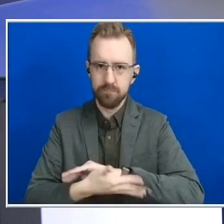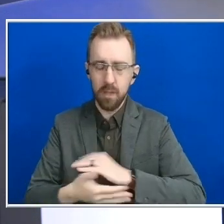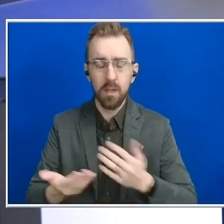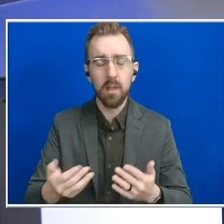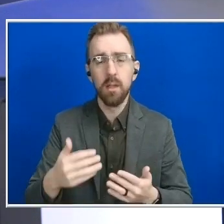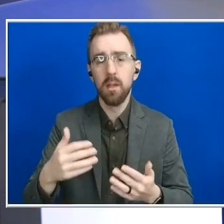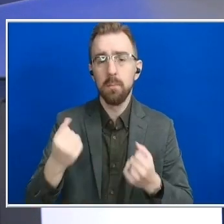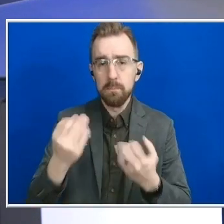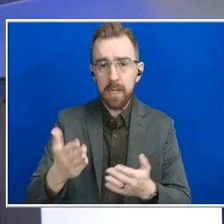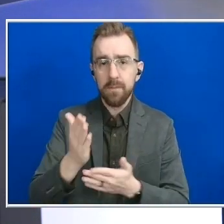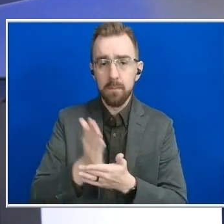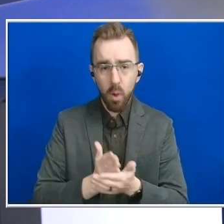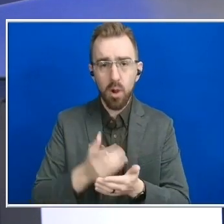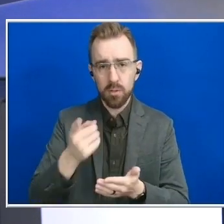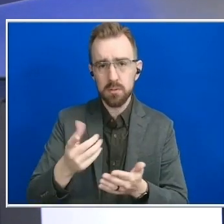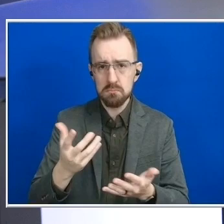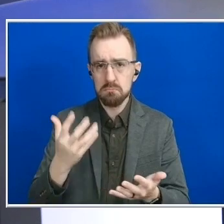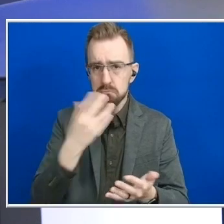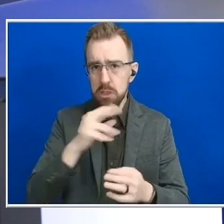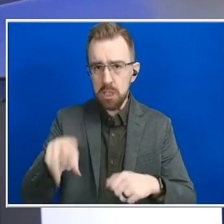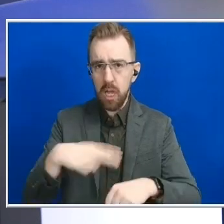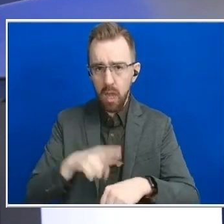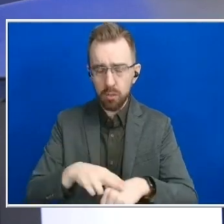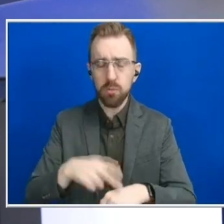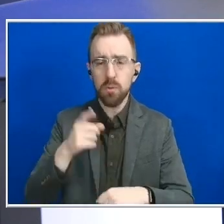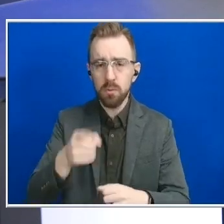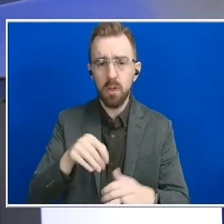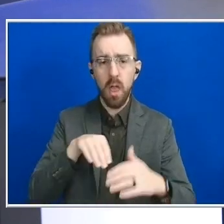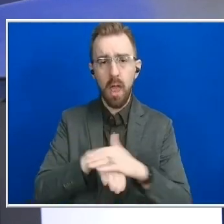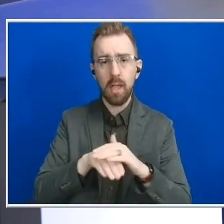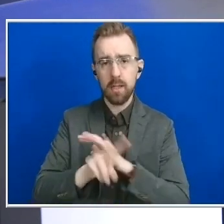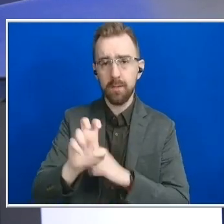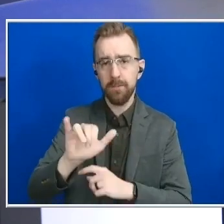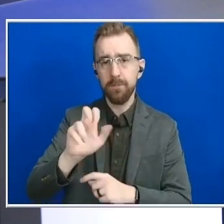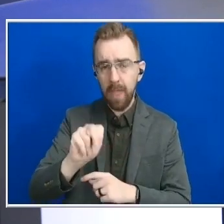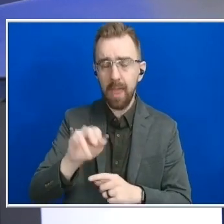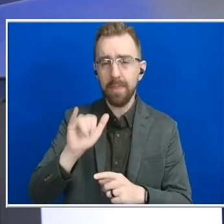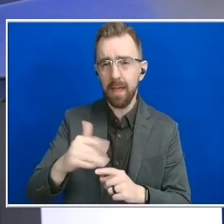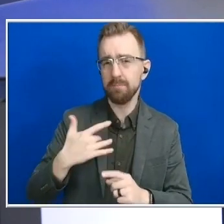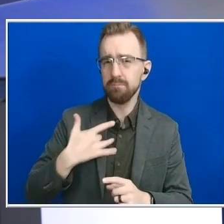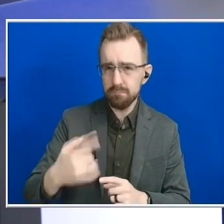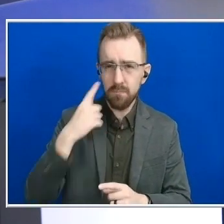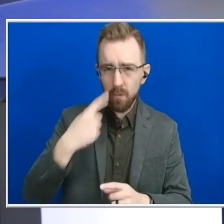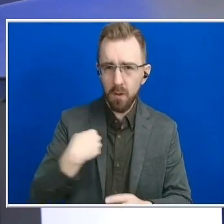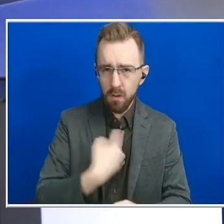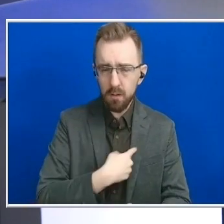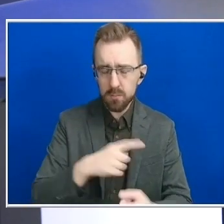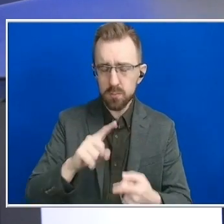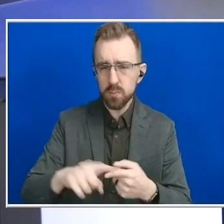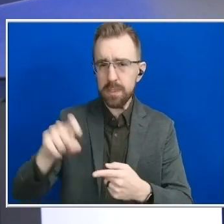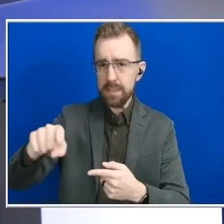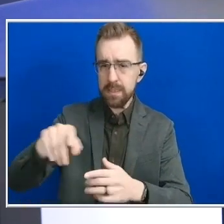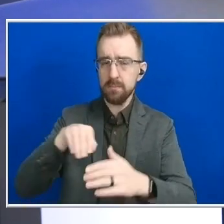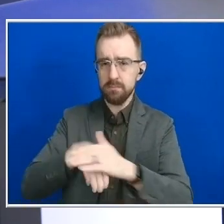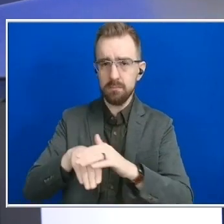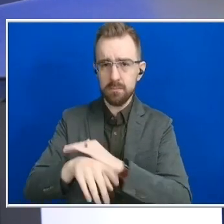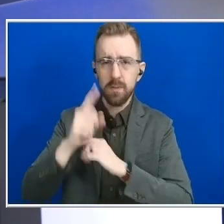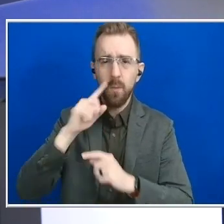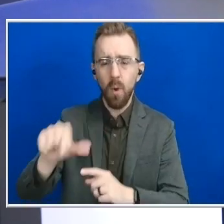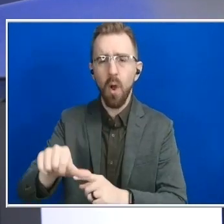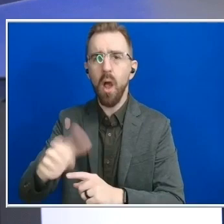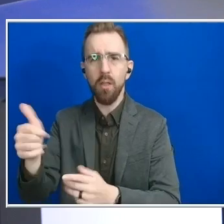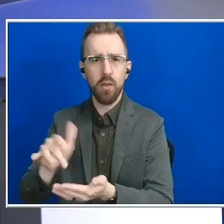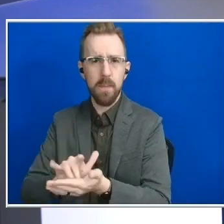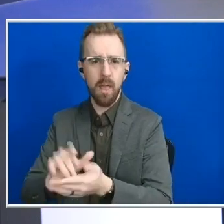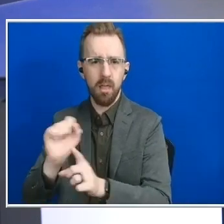are quite natural. So you are accessing a vein that is typical for us to need to access for other medical conditions.